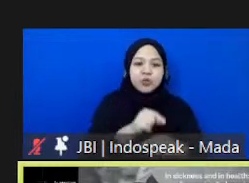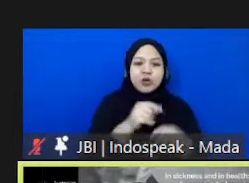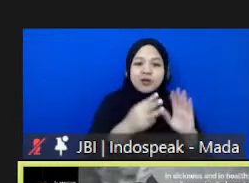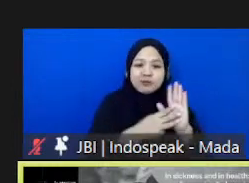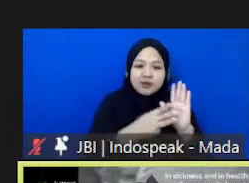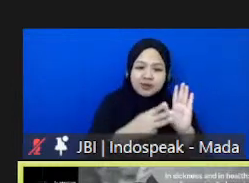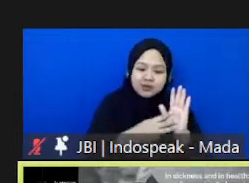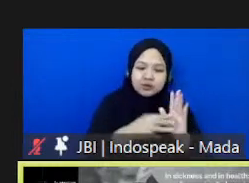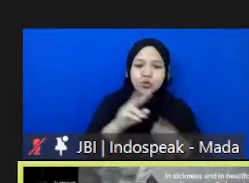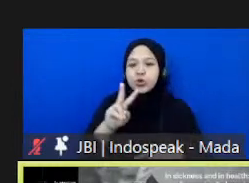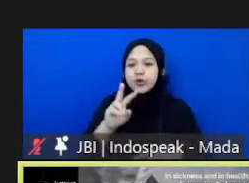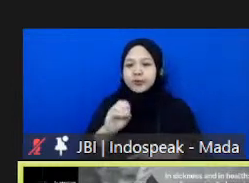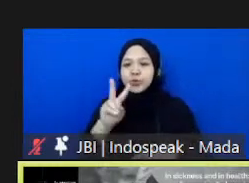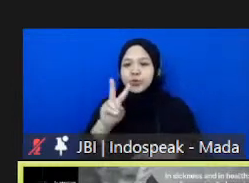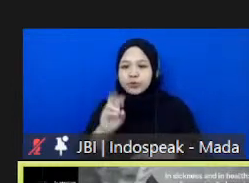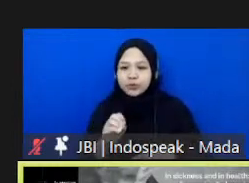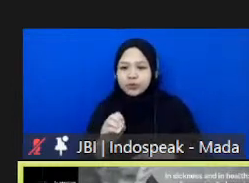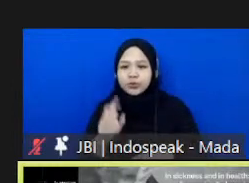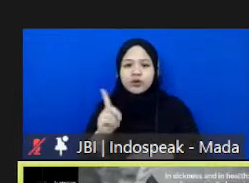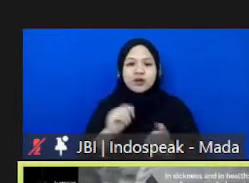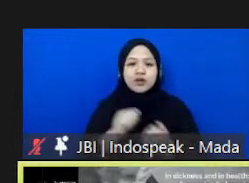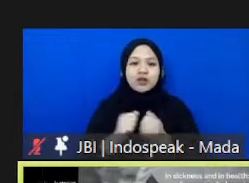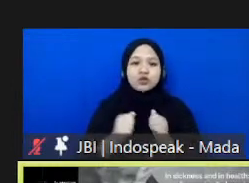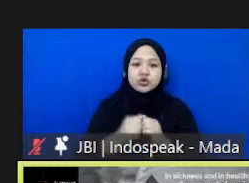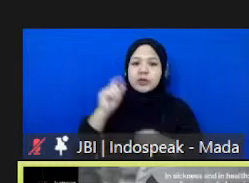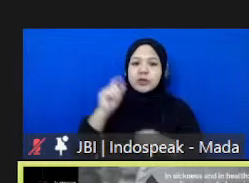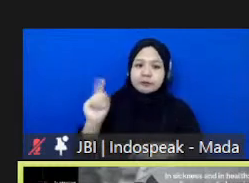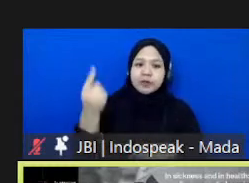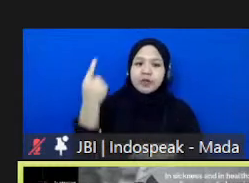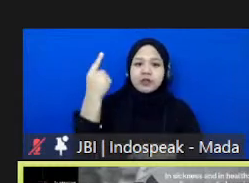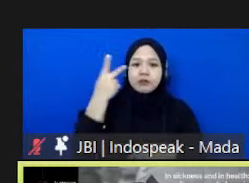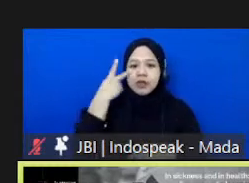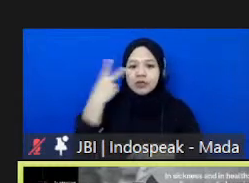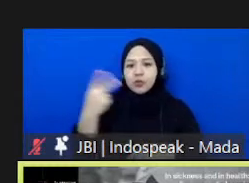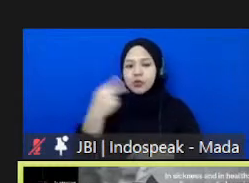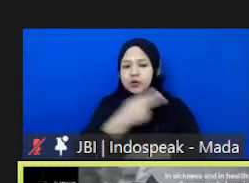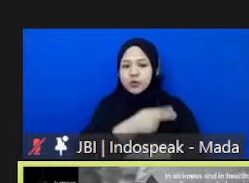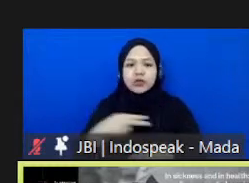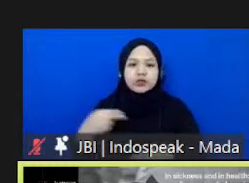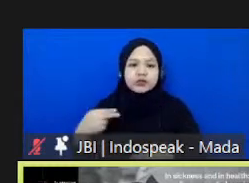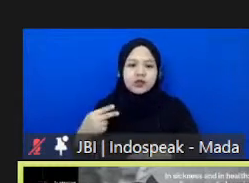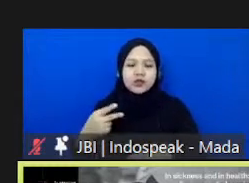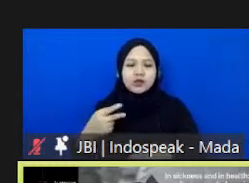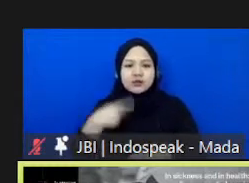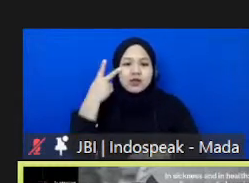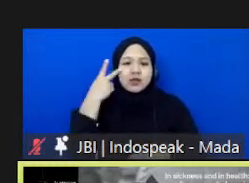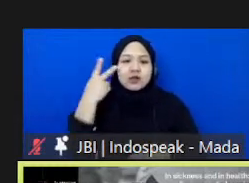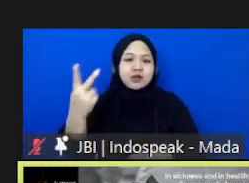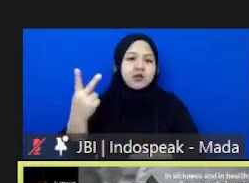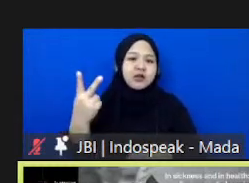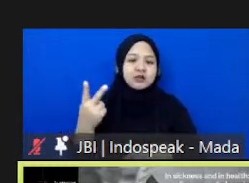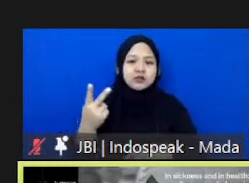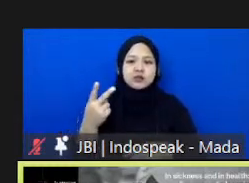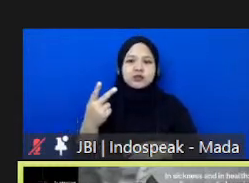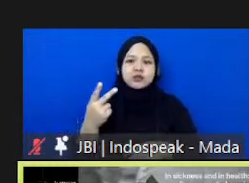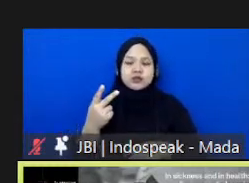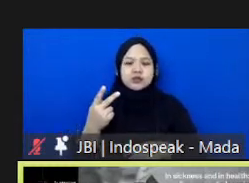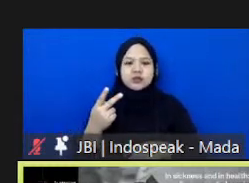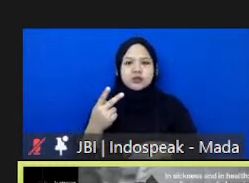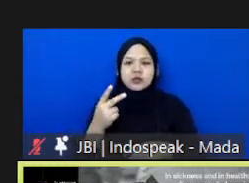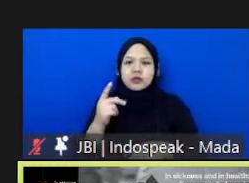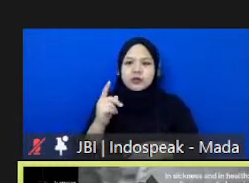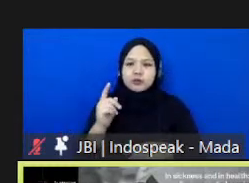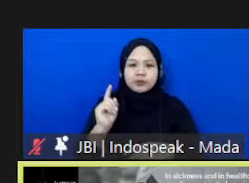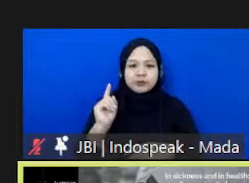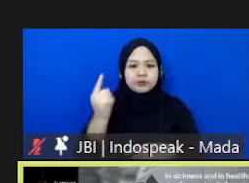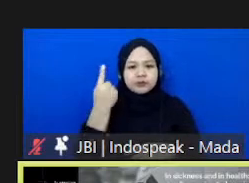2020, when we had the first few cases of COVID-19 in Indonesia, we see some dip, especially in the first antenatal care. And